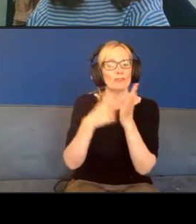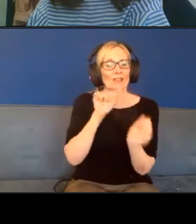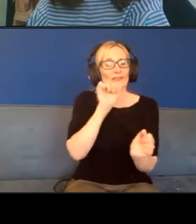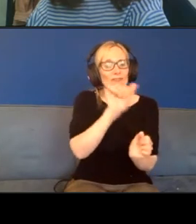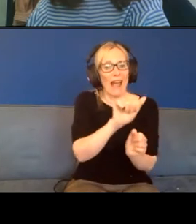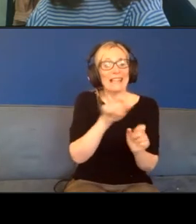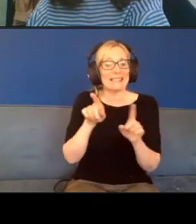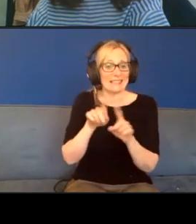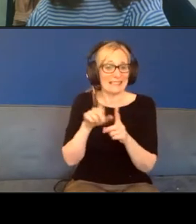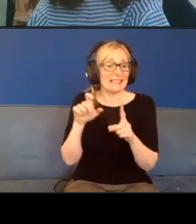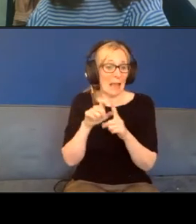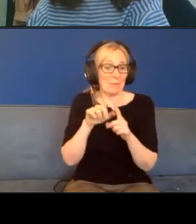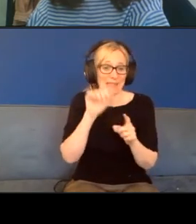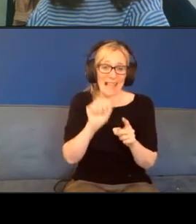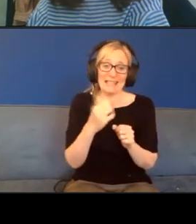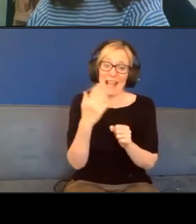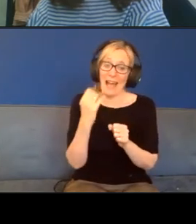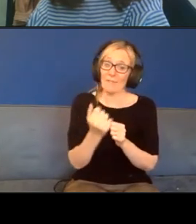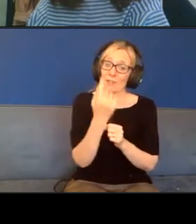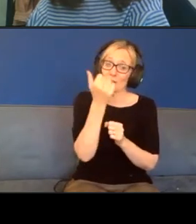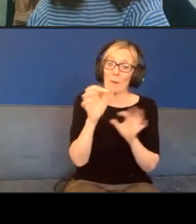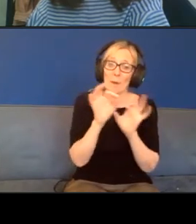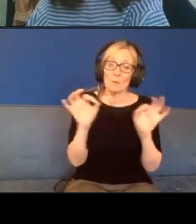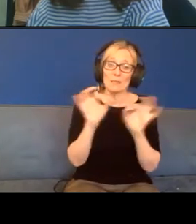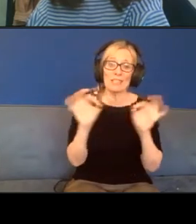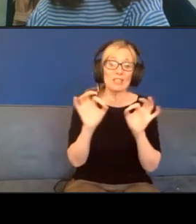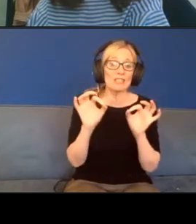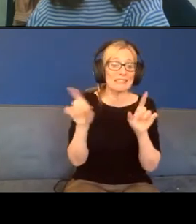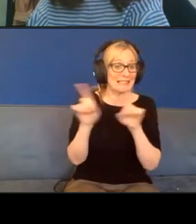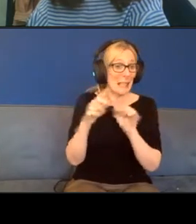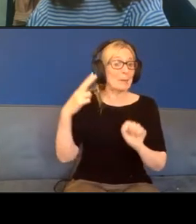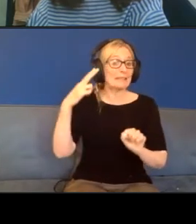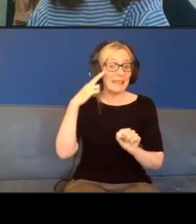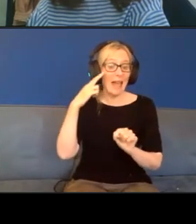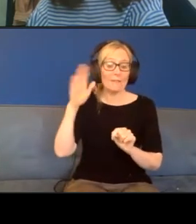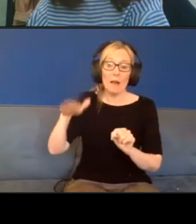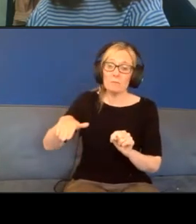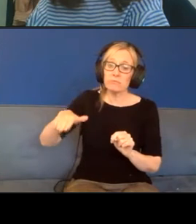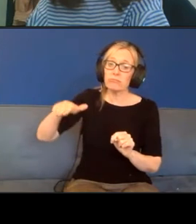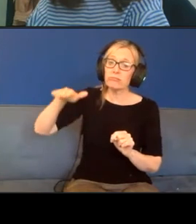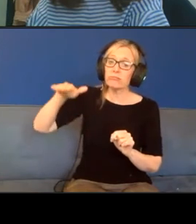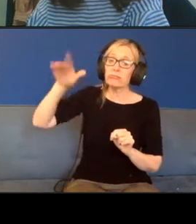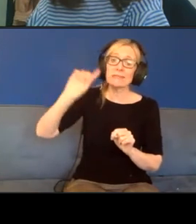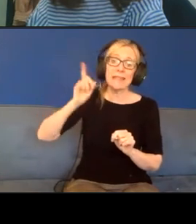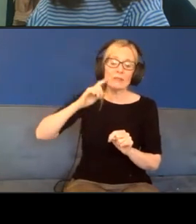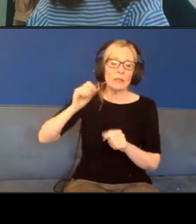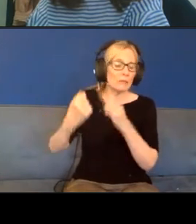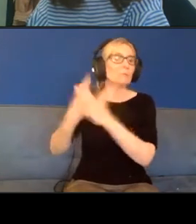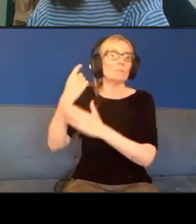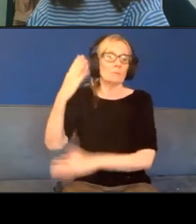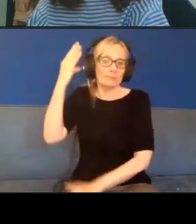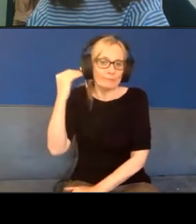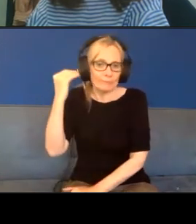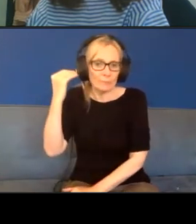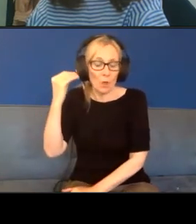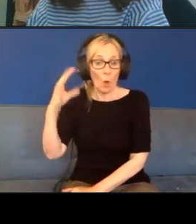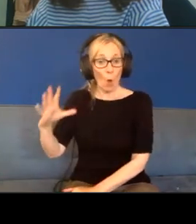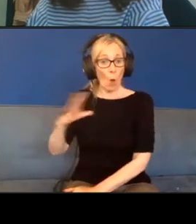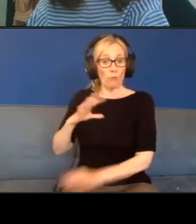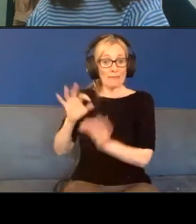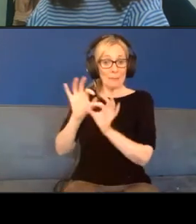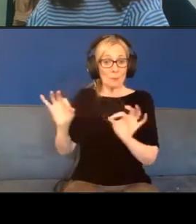are musicians who have lost their hearing later in life, and they are already musicians, and the biggest